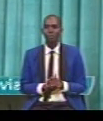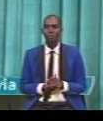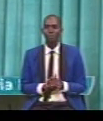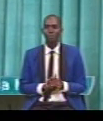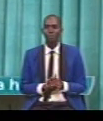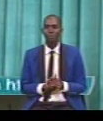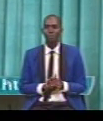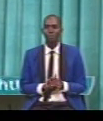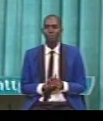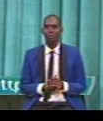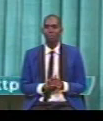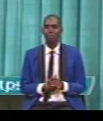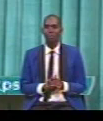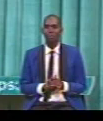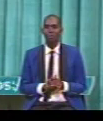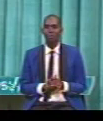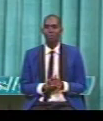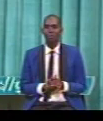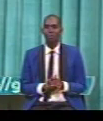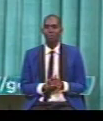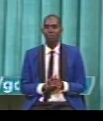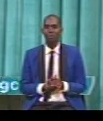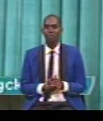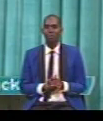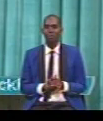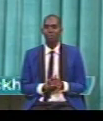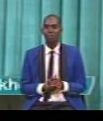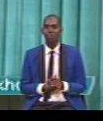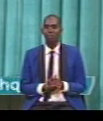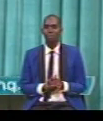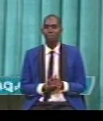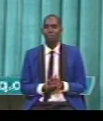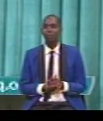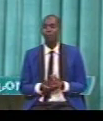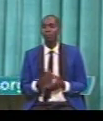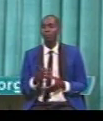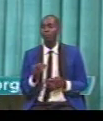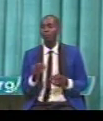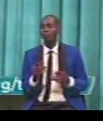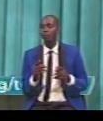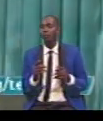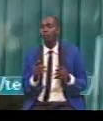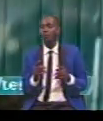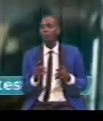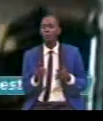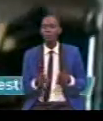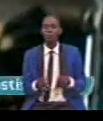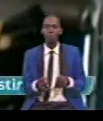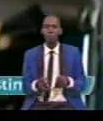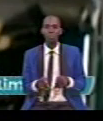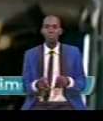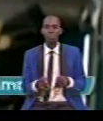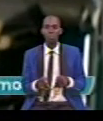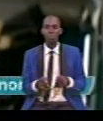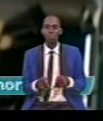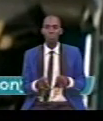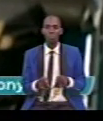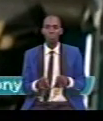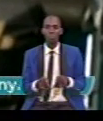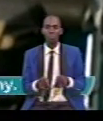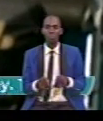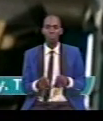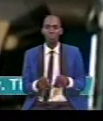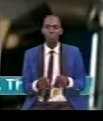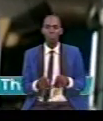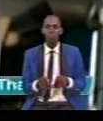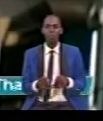Quickly, quickly, quickly. So for the previous one, pain is a very, very subjective parameter to define medically. Would have